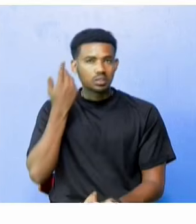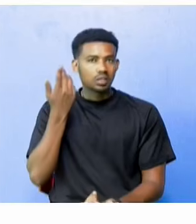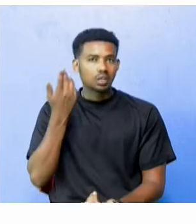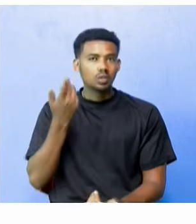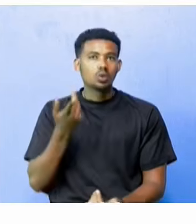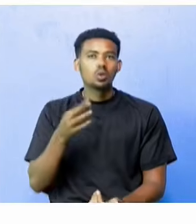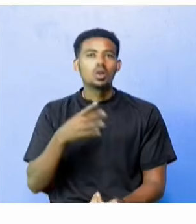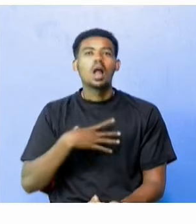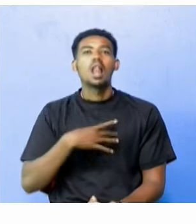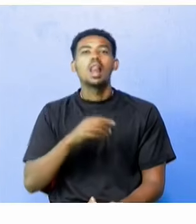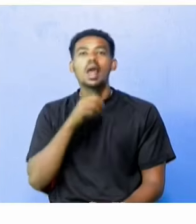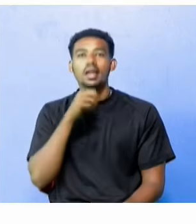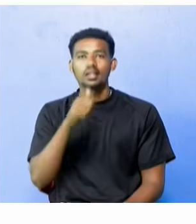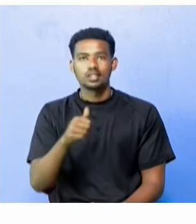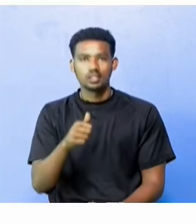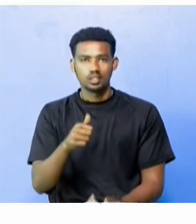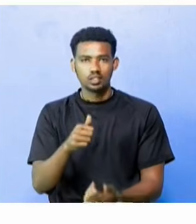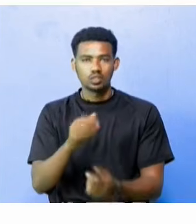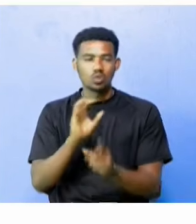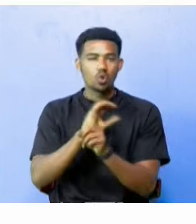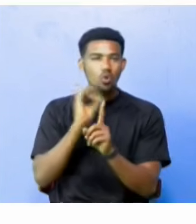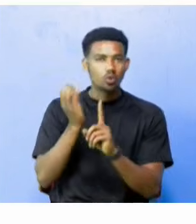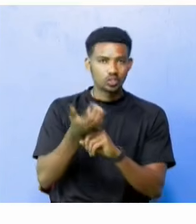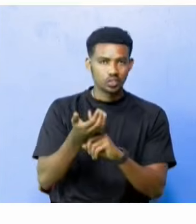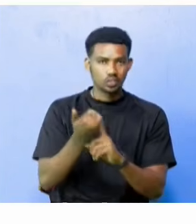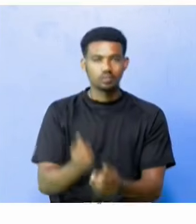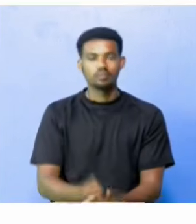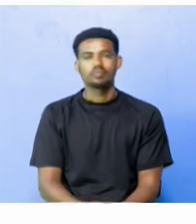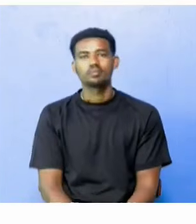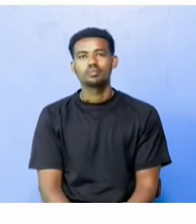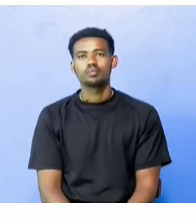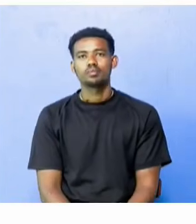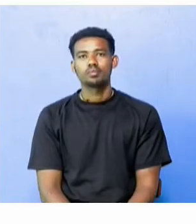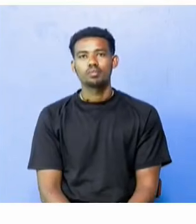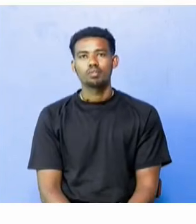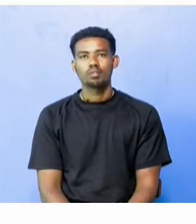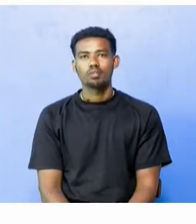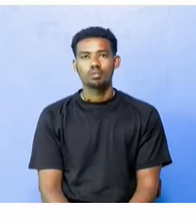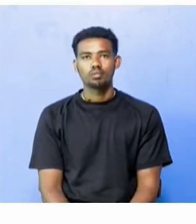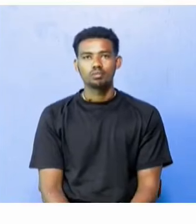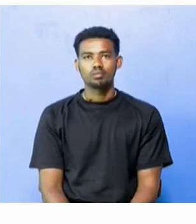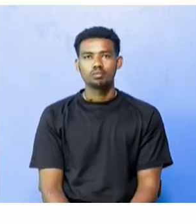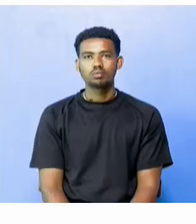unlikely condition. Unlikely condition.